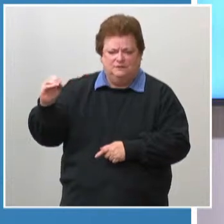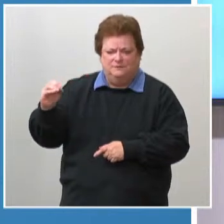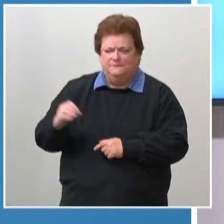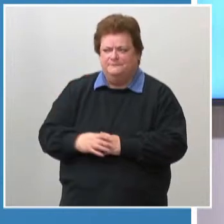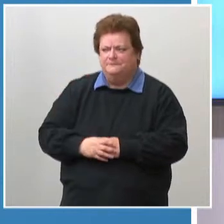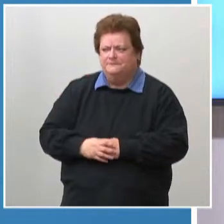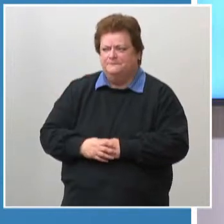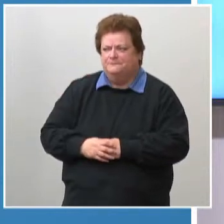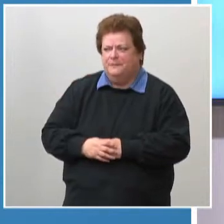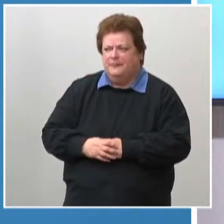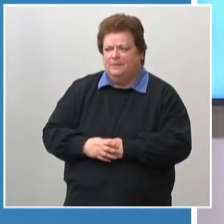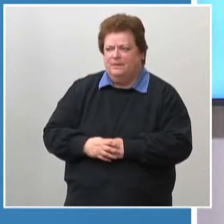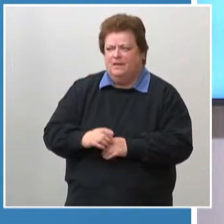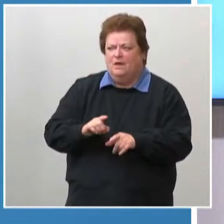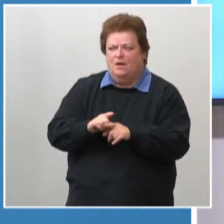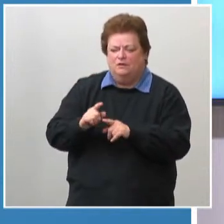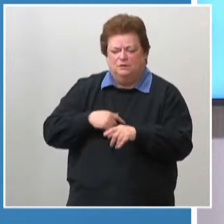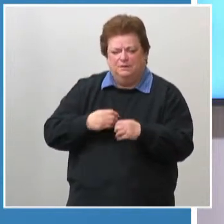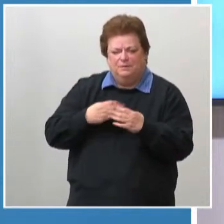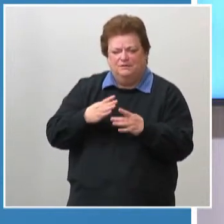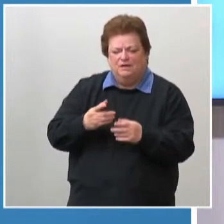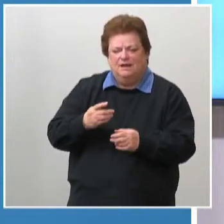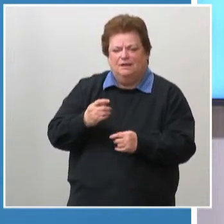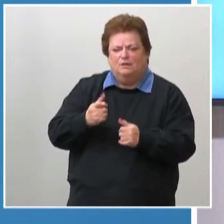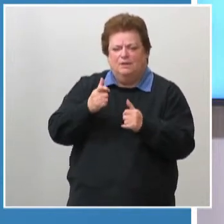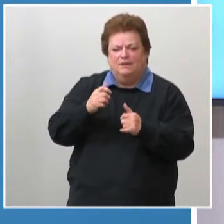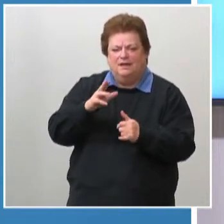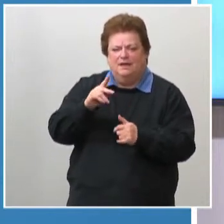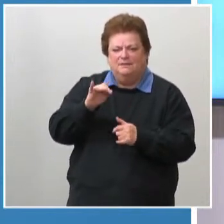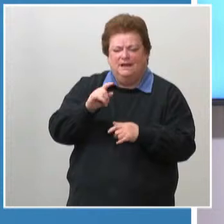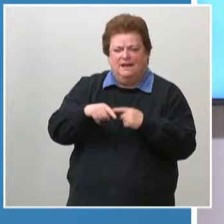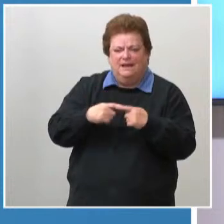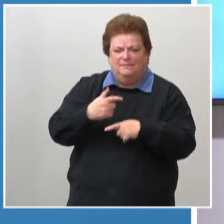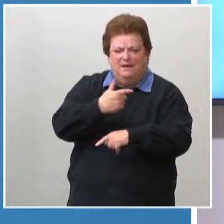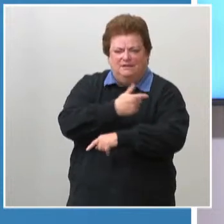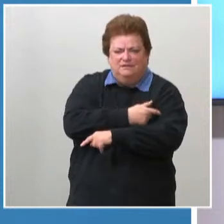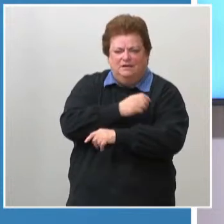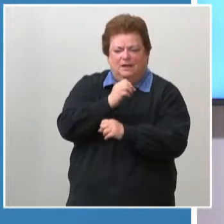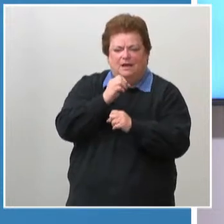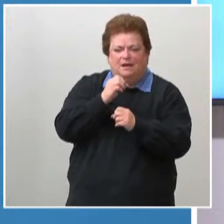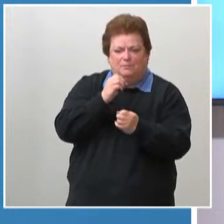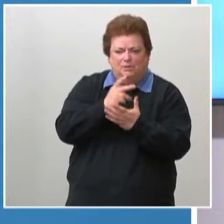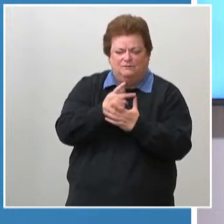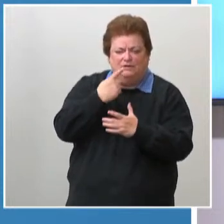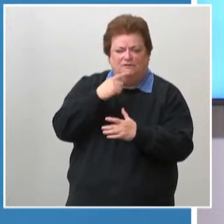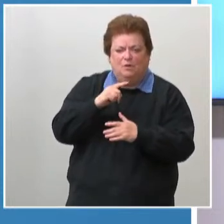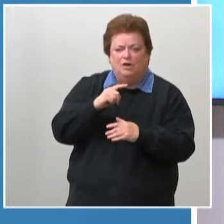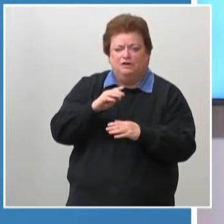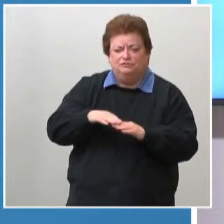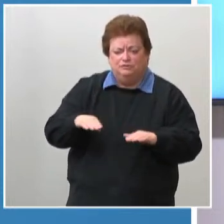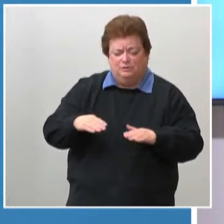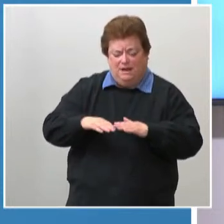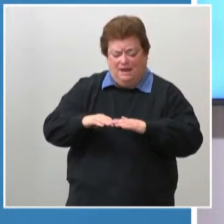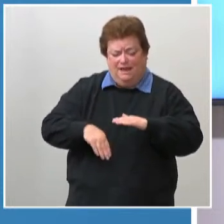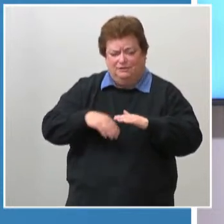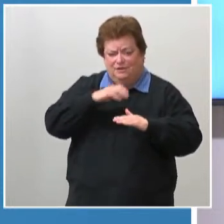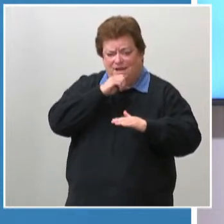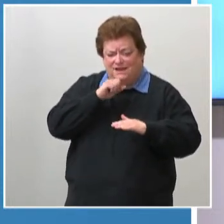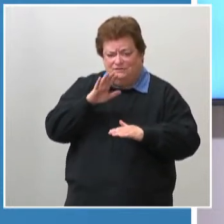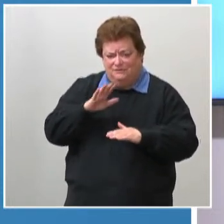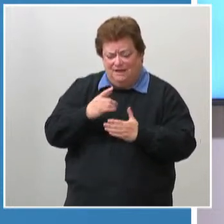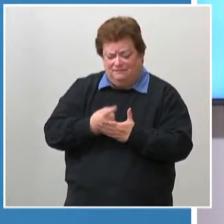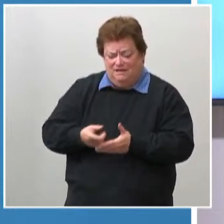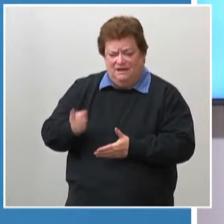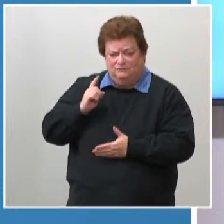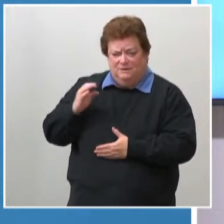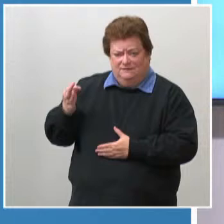402-441-4200. I also want to provide a quick update about vaccine approval for children under 5. Last Friday, the